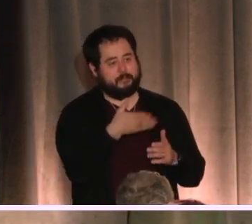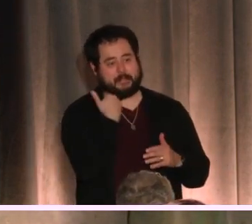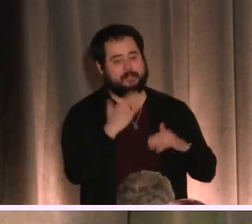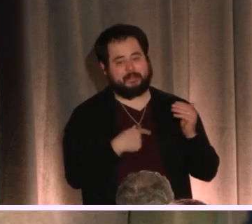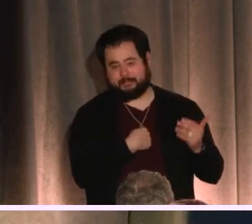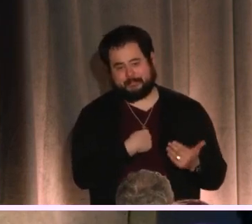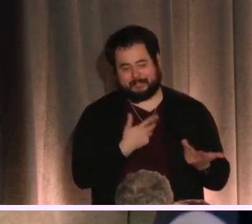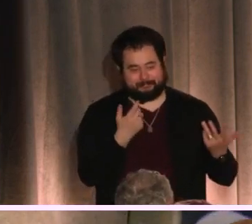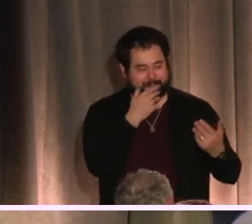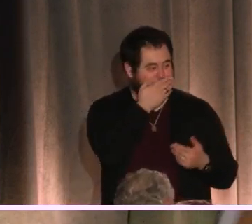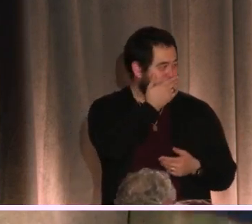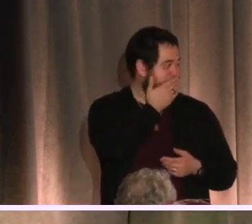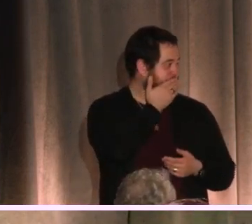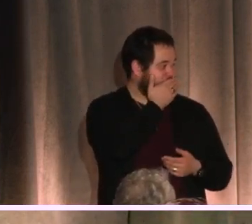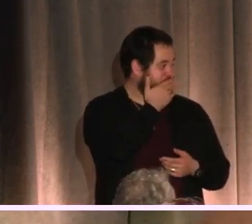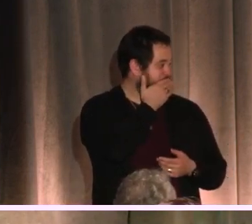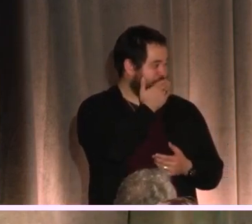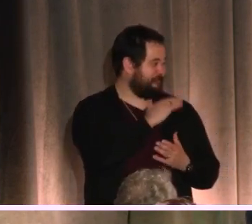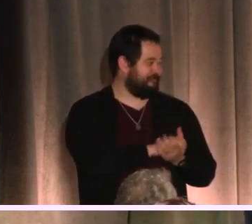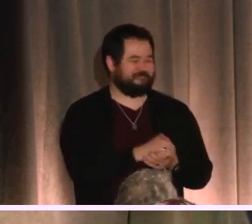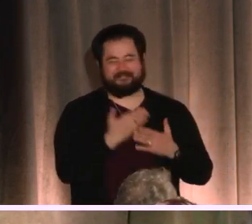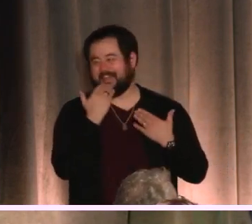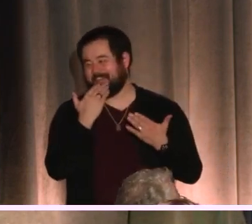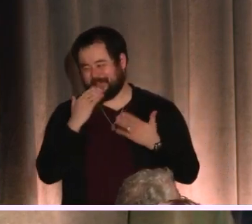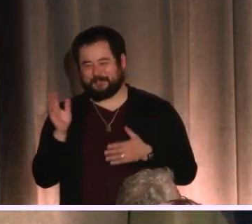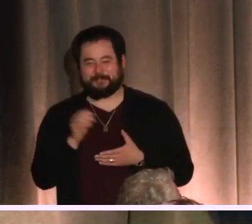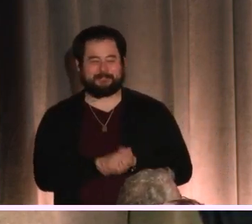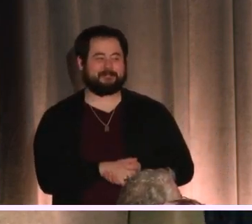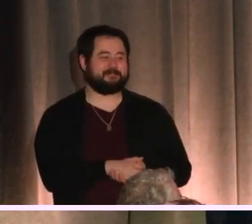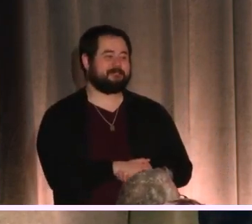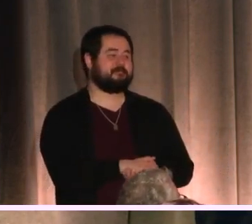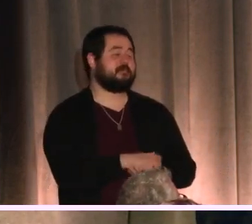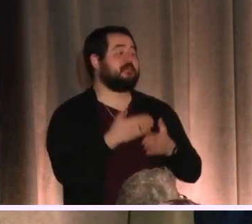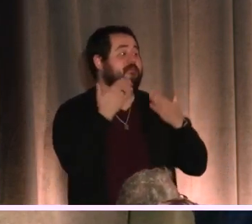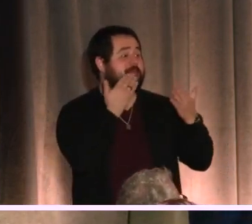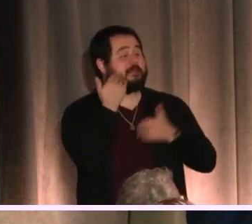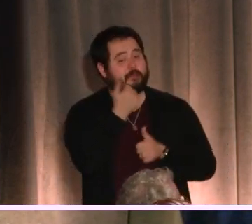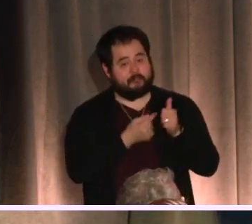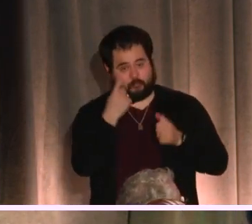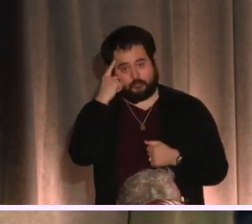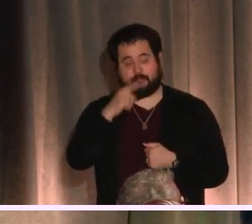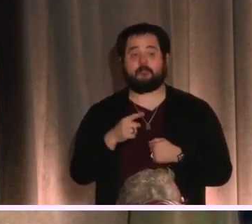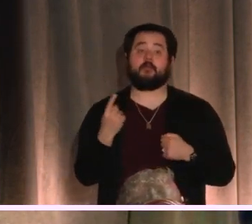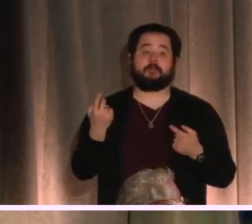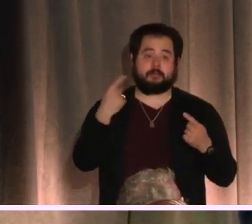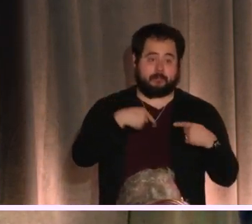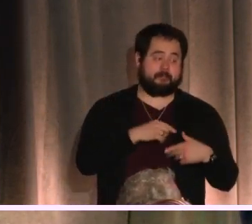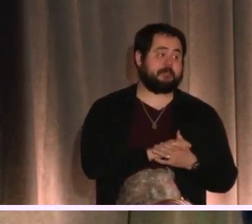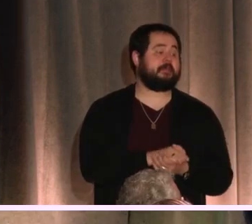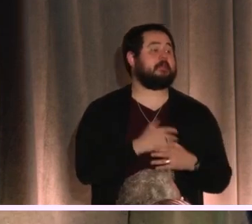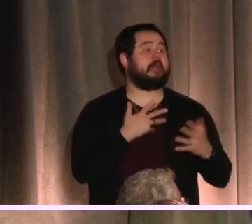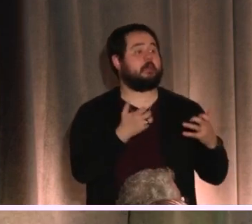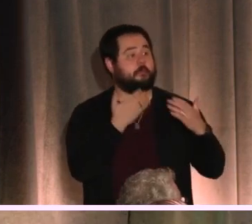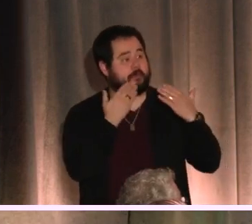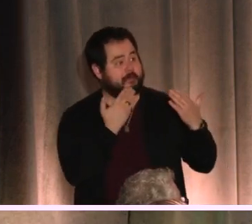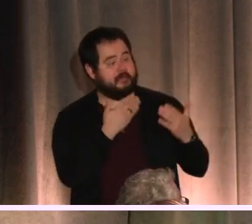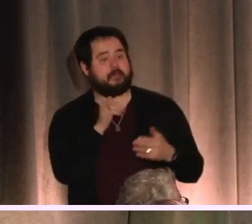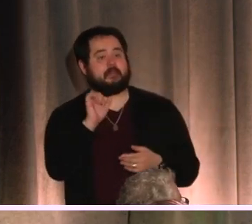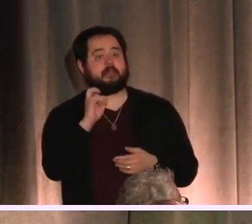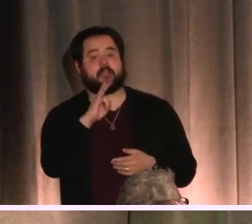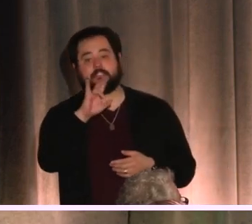time. But thank you, honey. Thank you, everybody, for being here. And I really want to thank the Achieva